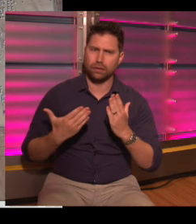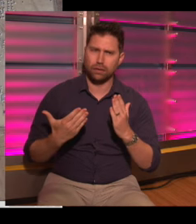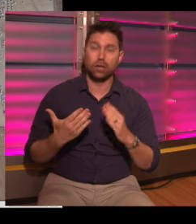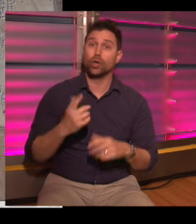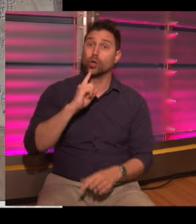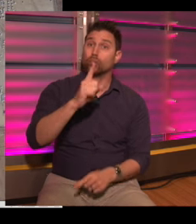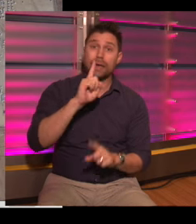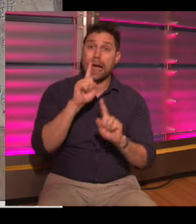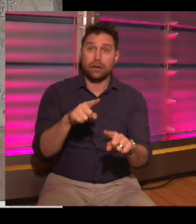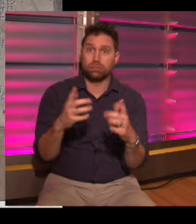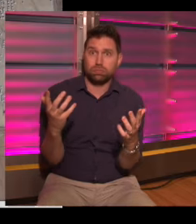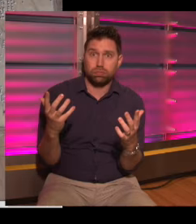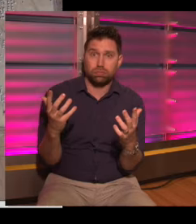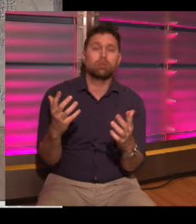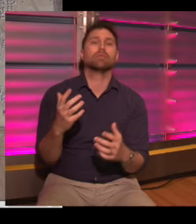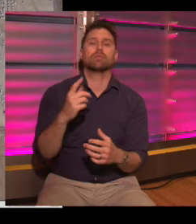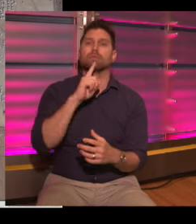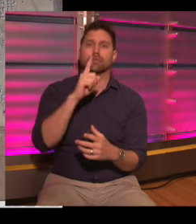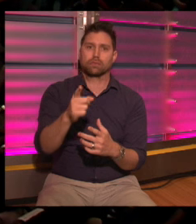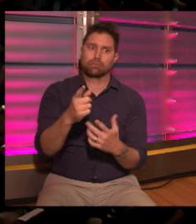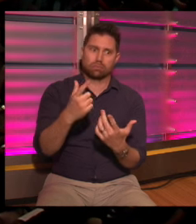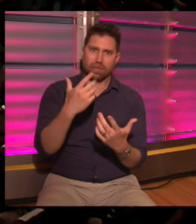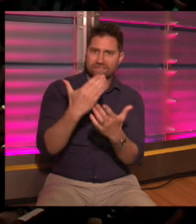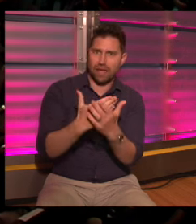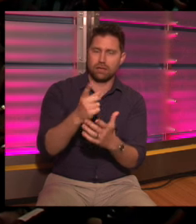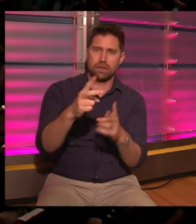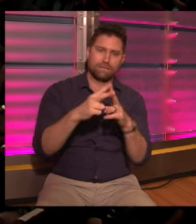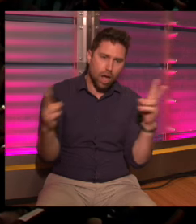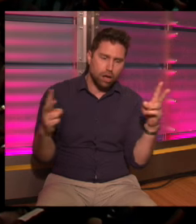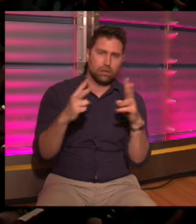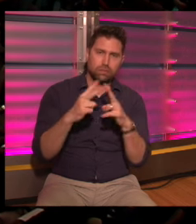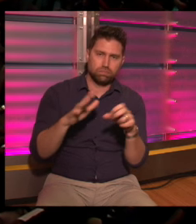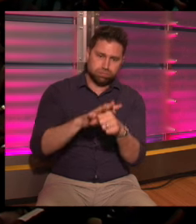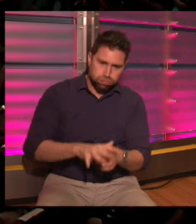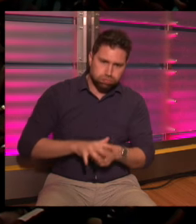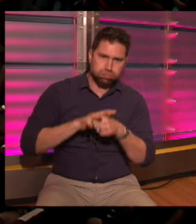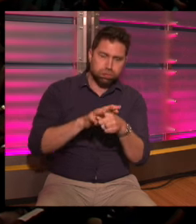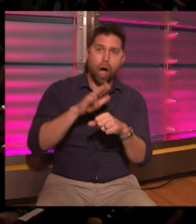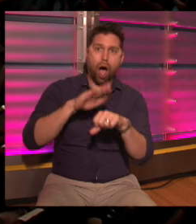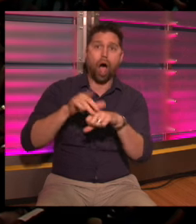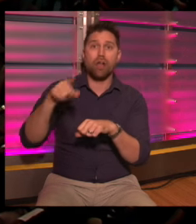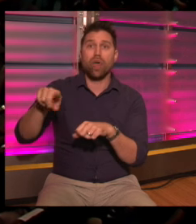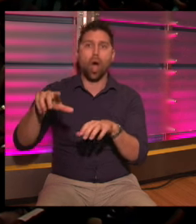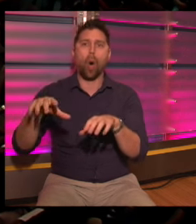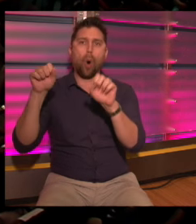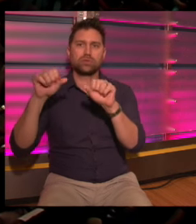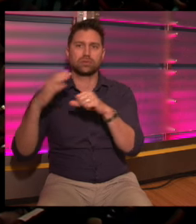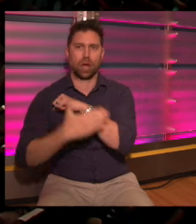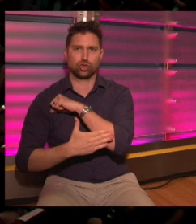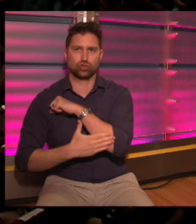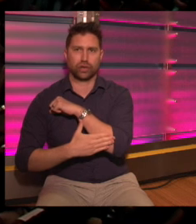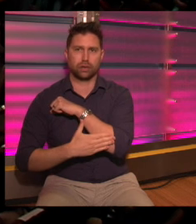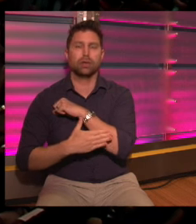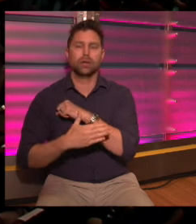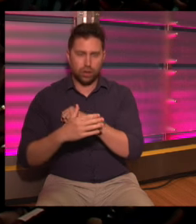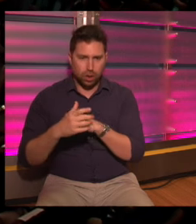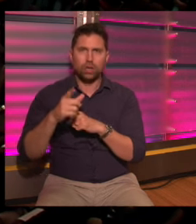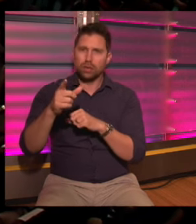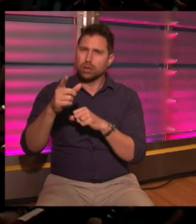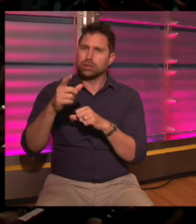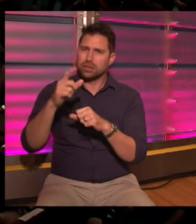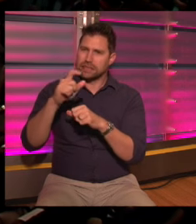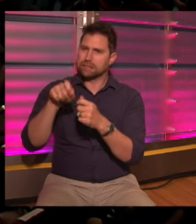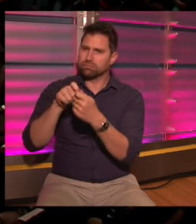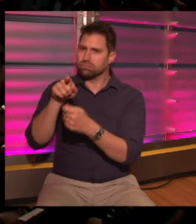real answer lies in the fact that it's very, very stressful on these host countries right now. There's a couple countries in particular that are